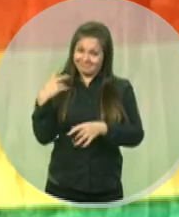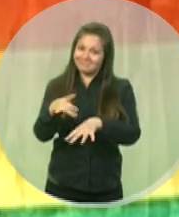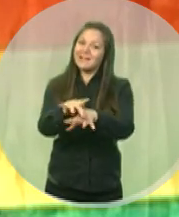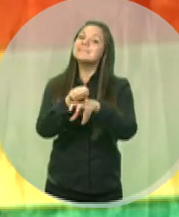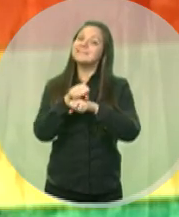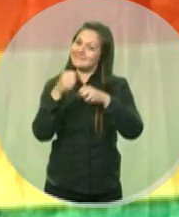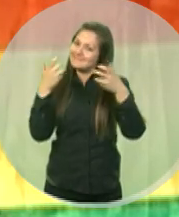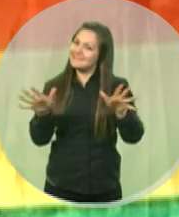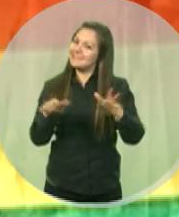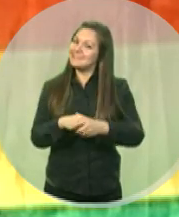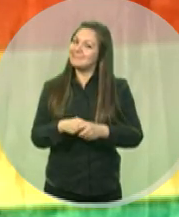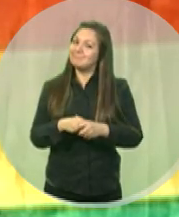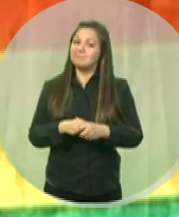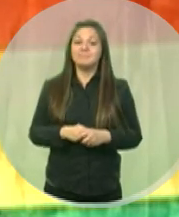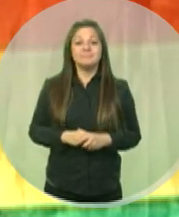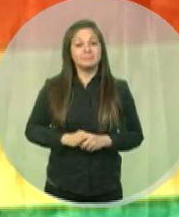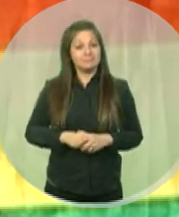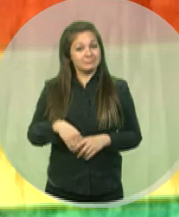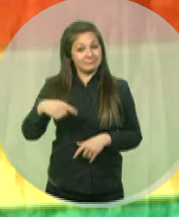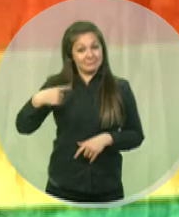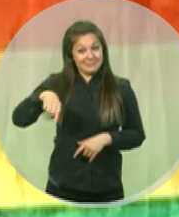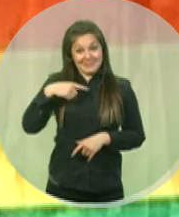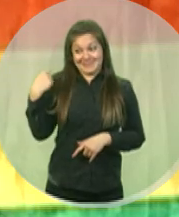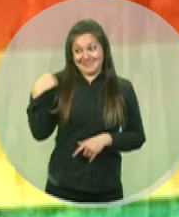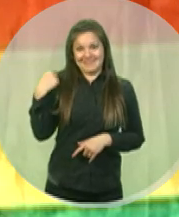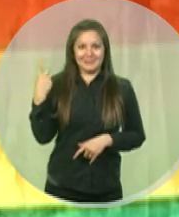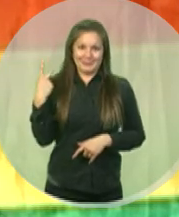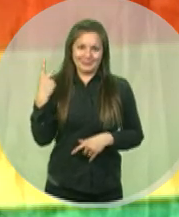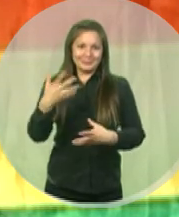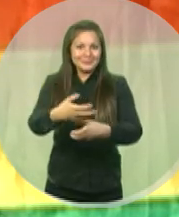are engaged to be married. We just got ourselves a little puppy.